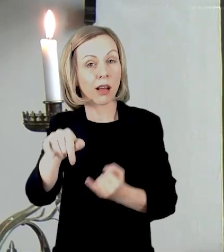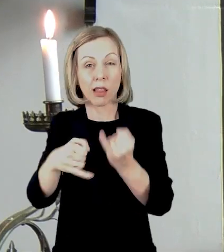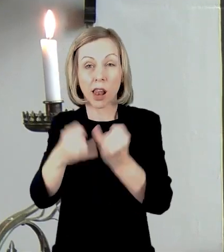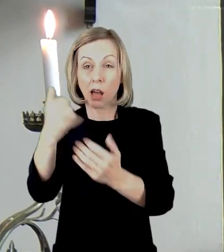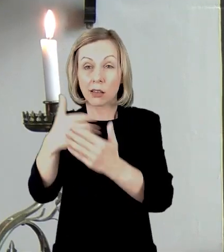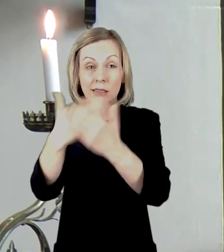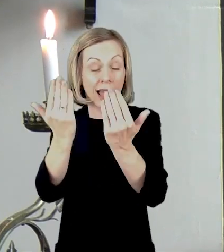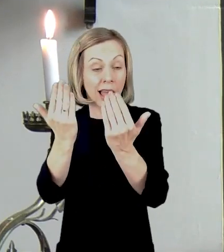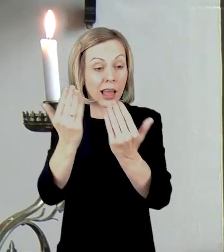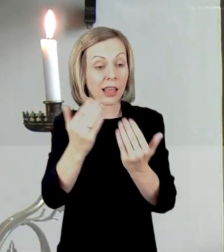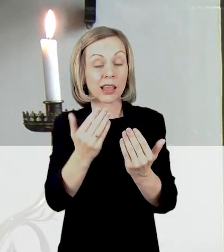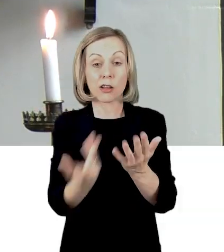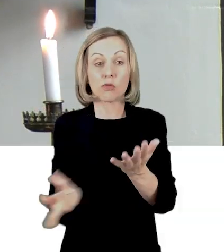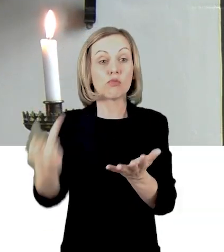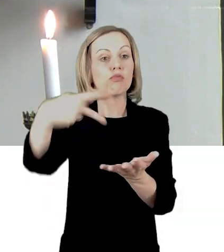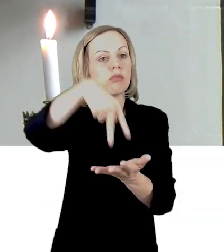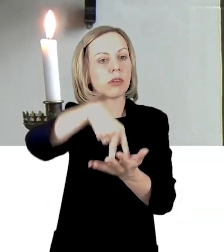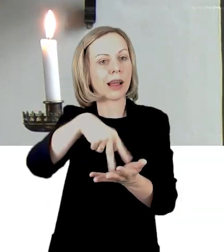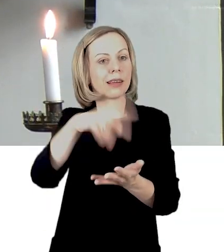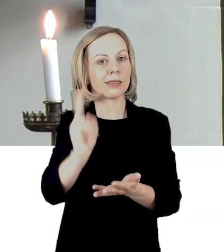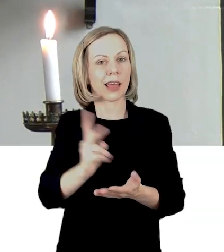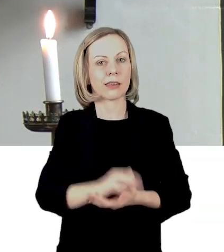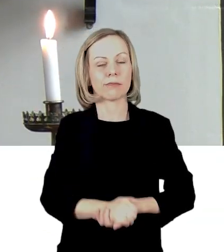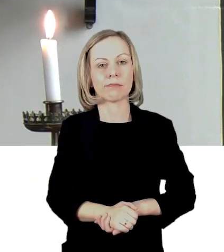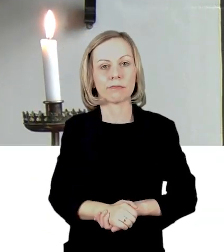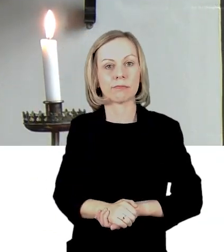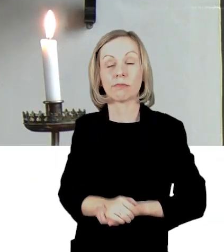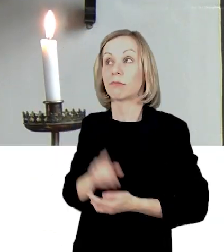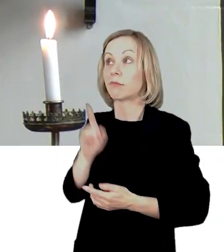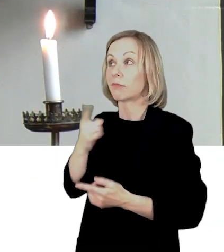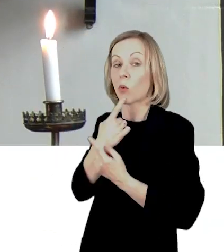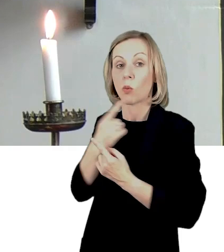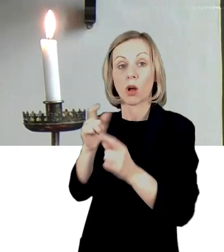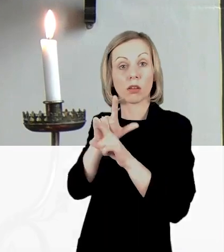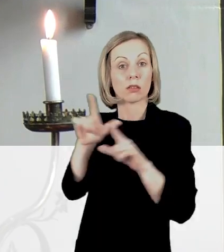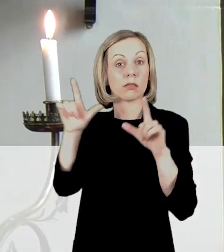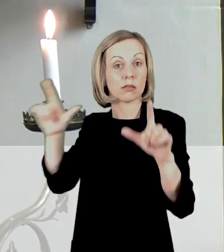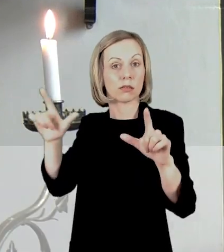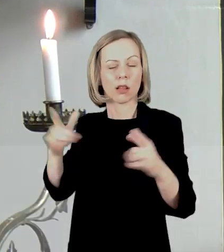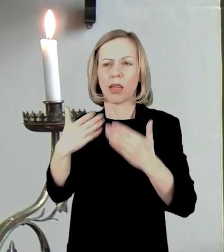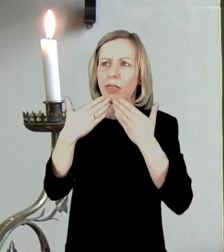This is the word of the Lord. Thanks be to God.